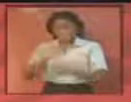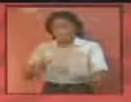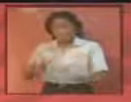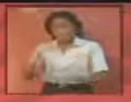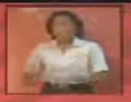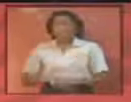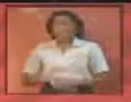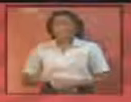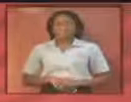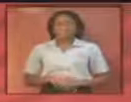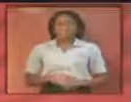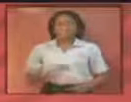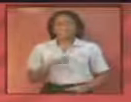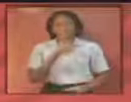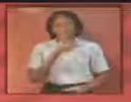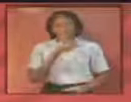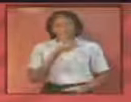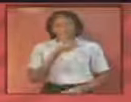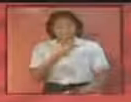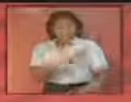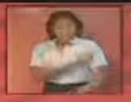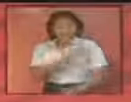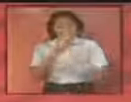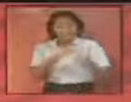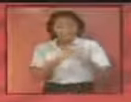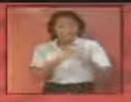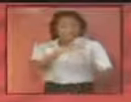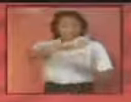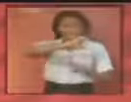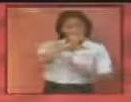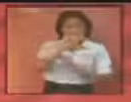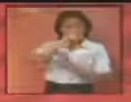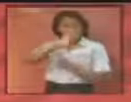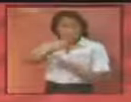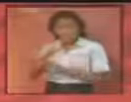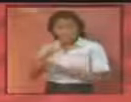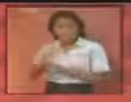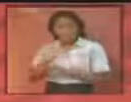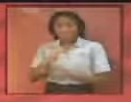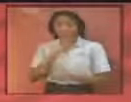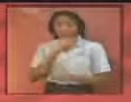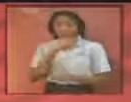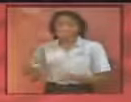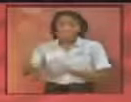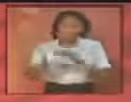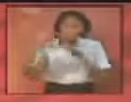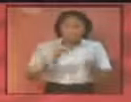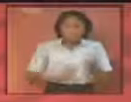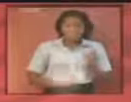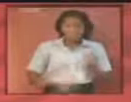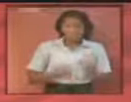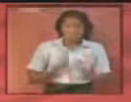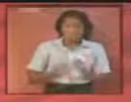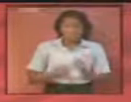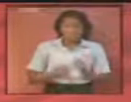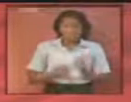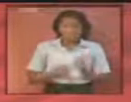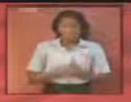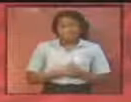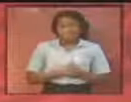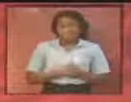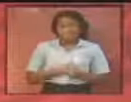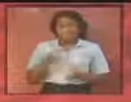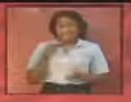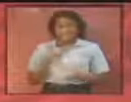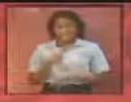is going to be the Johnson & Johnson vaccine, which is very similar to the AstraZeneca vaccine in terms of the technology that it uses. It's a